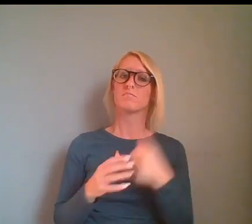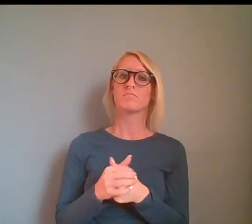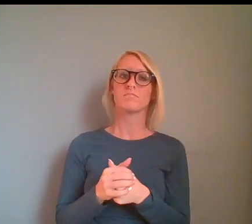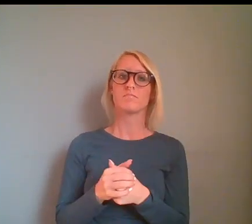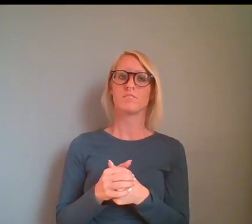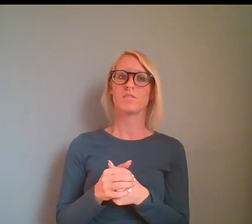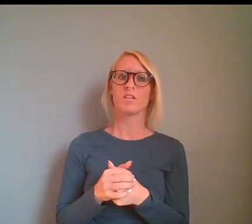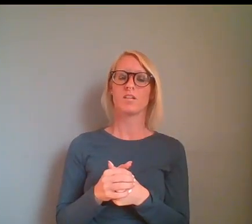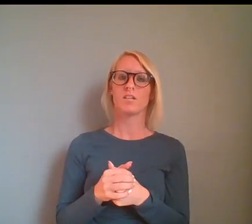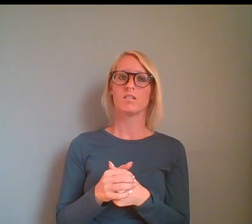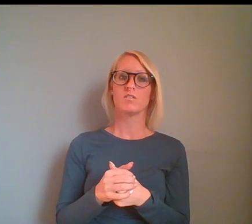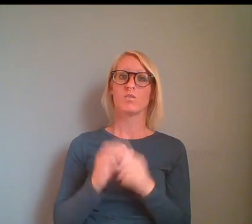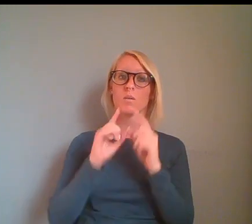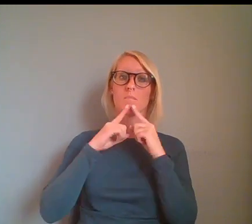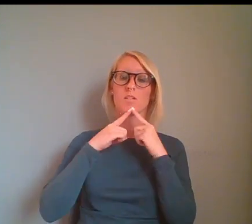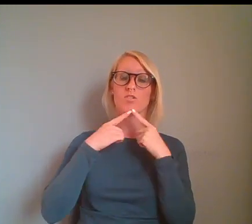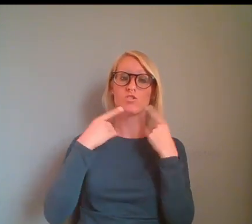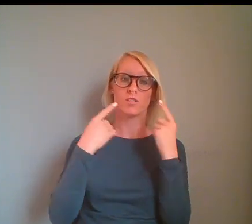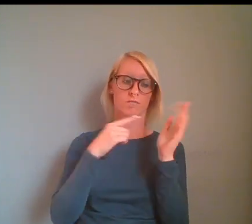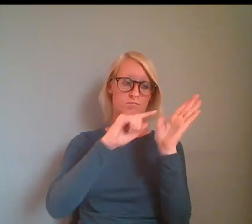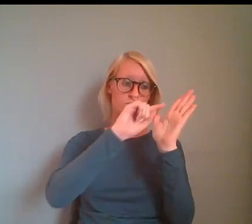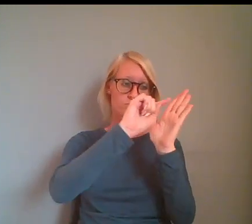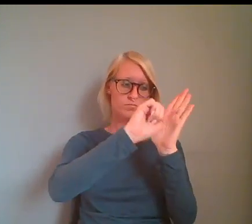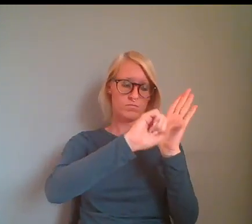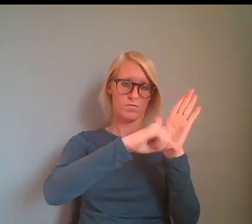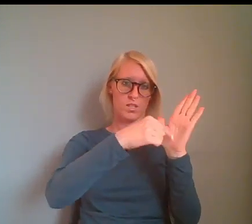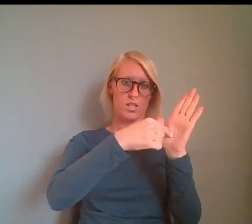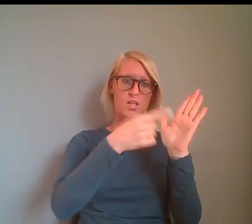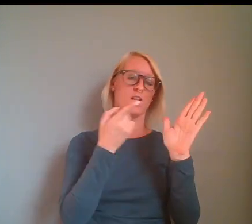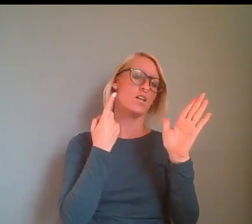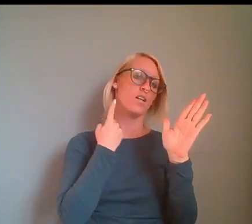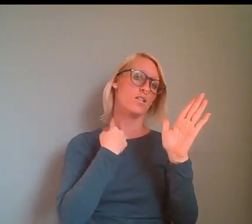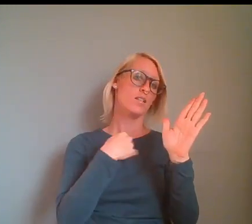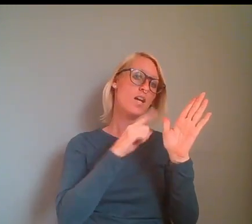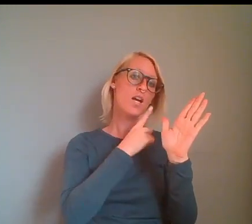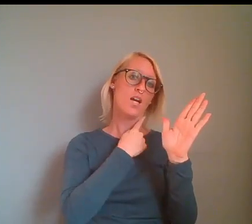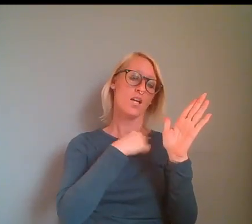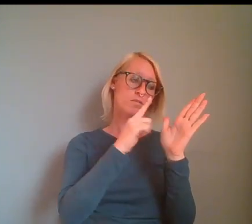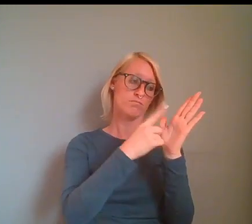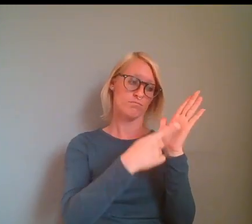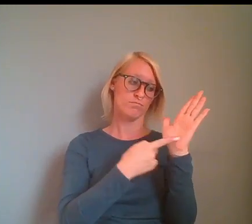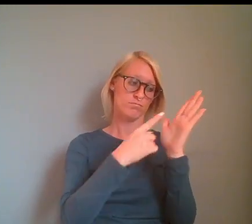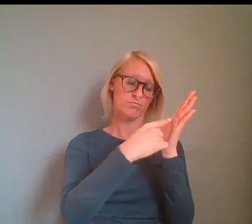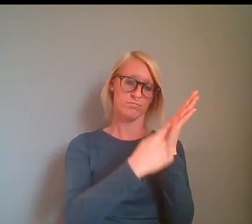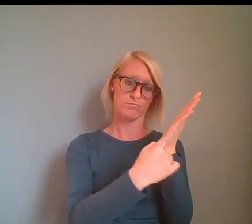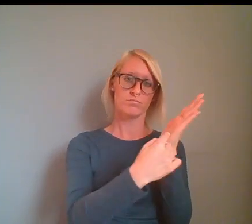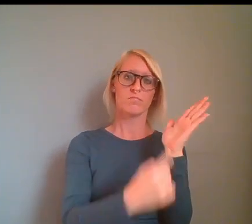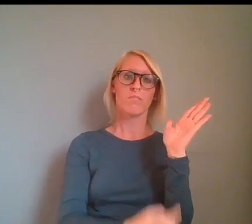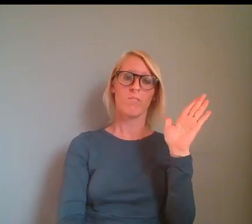So I've got my chin. I'm going to put a neck in there. And then